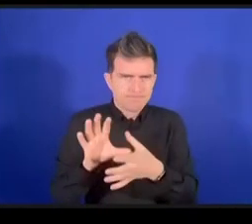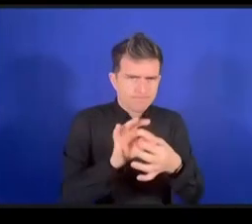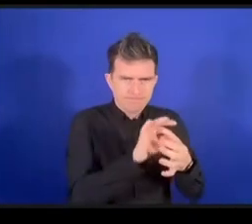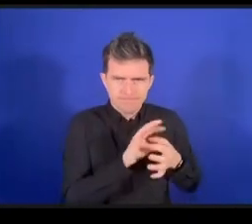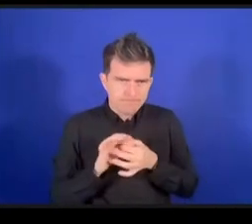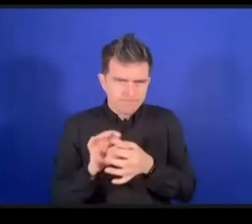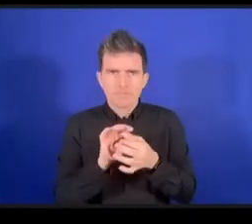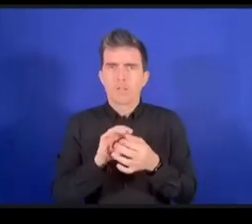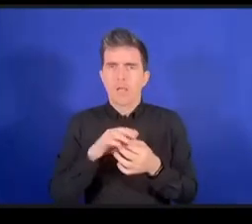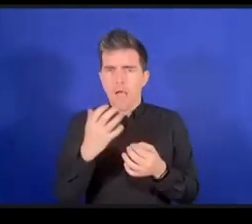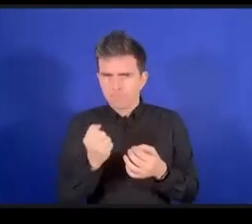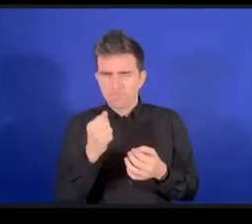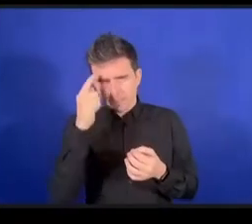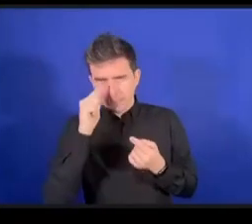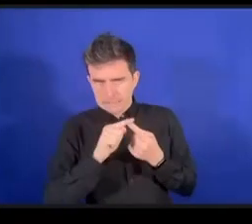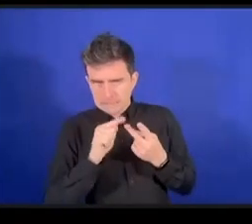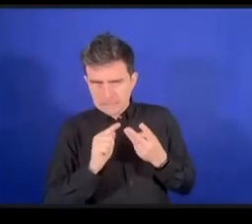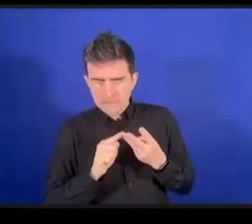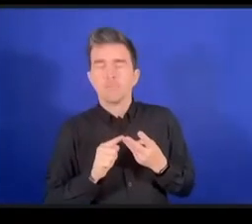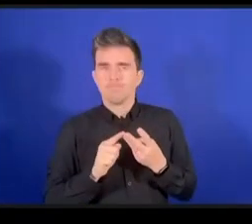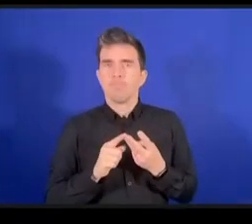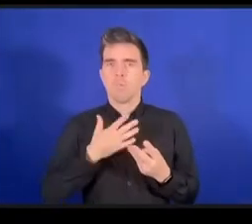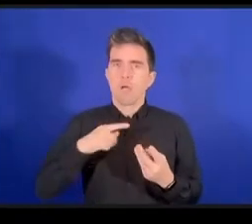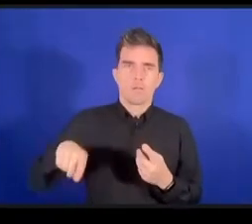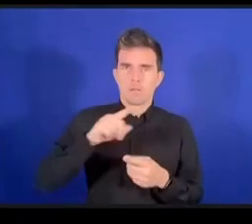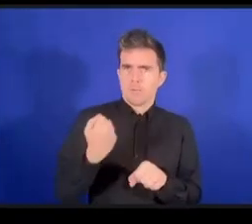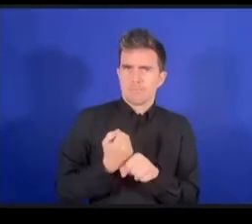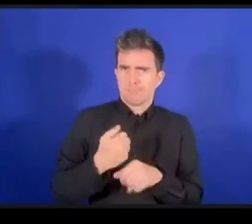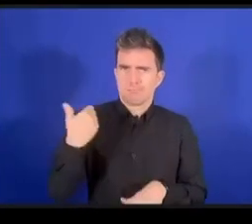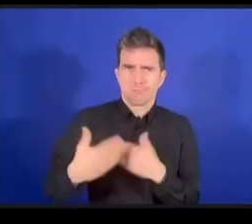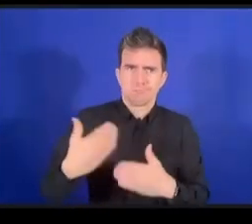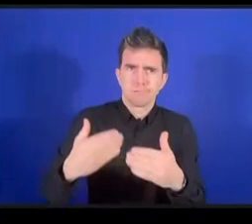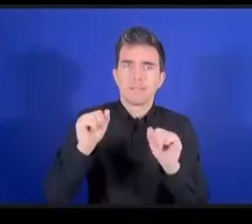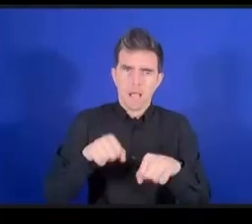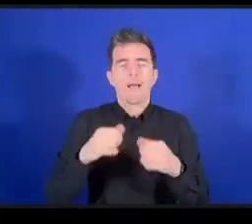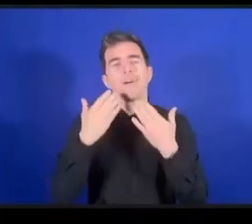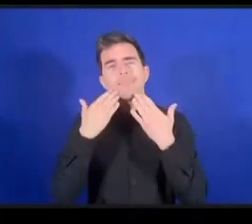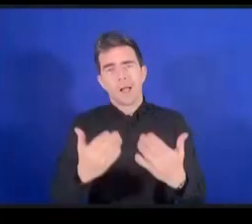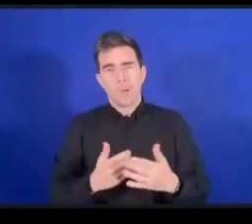practice. Thank you. Thank you. And Stephen?